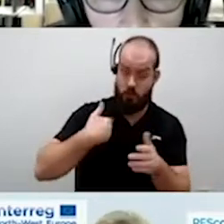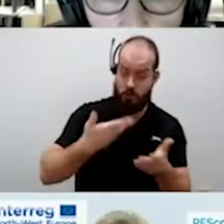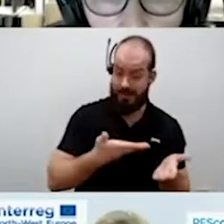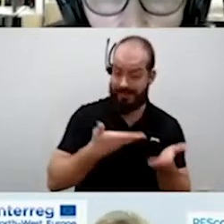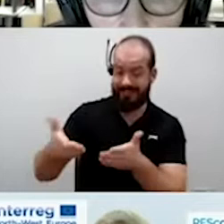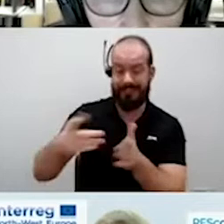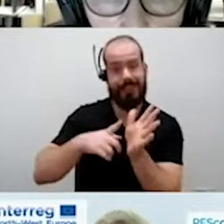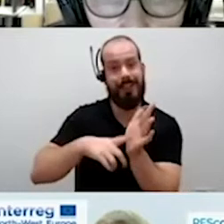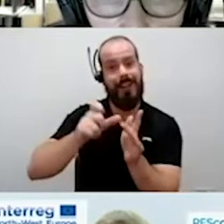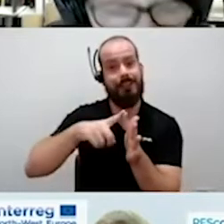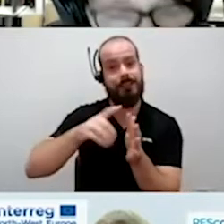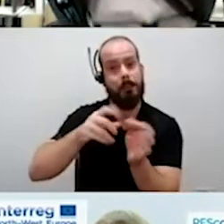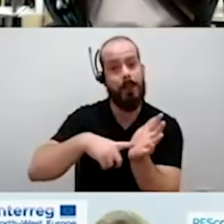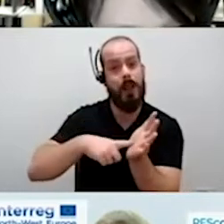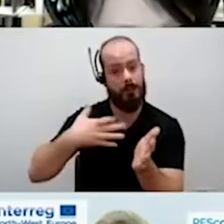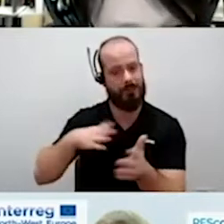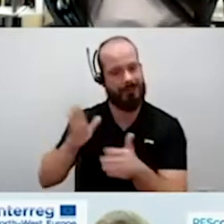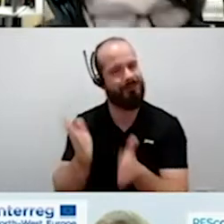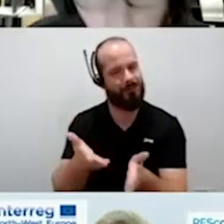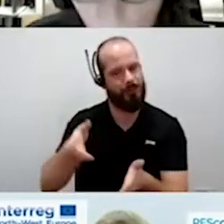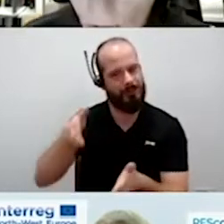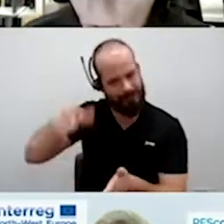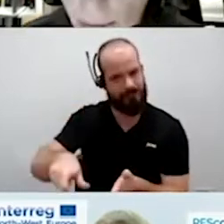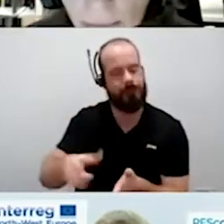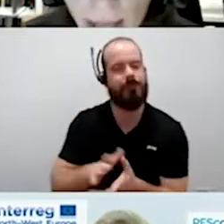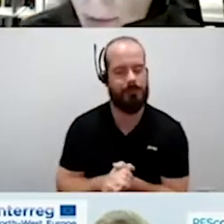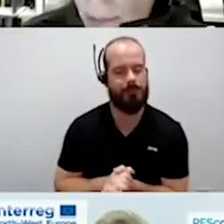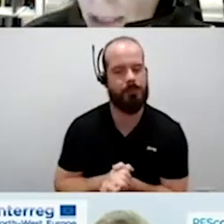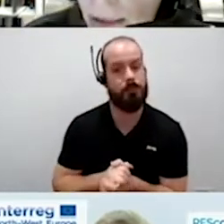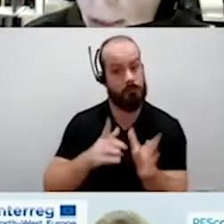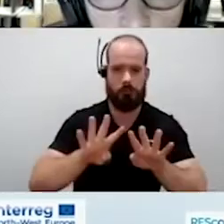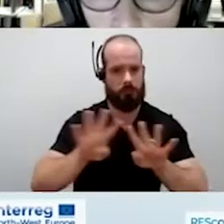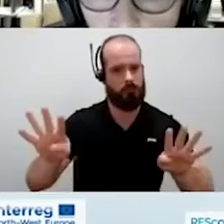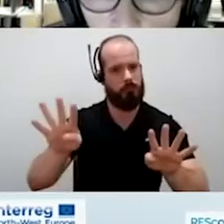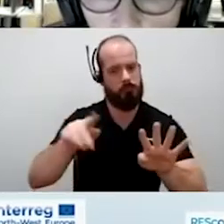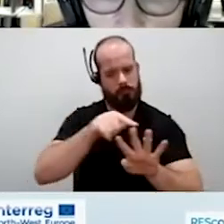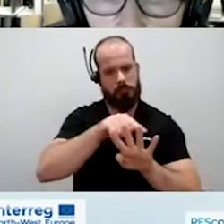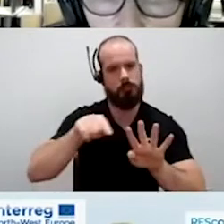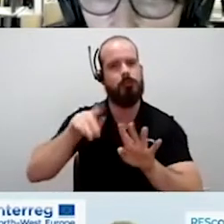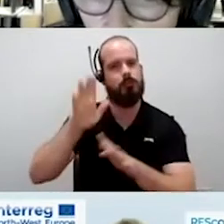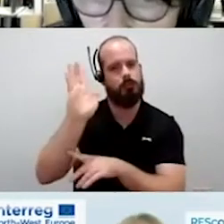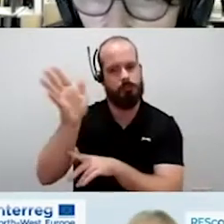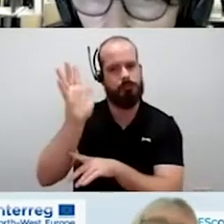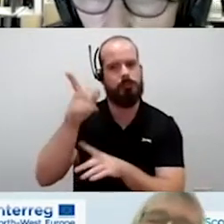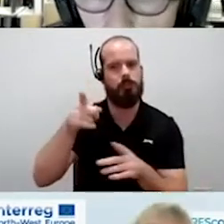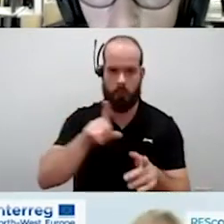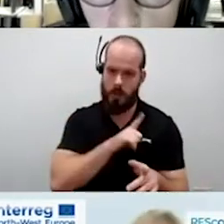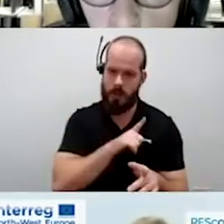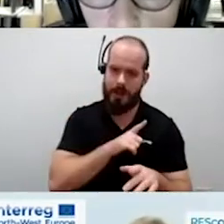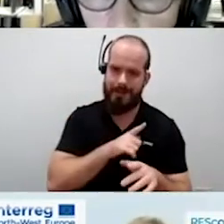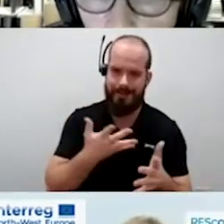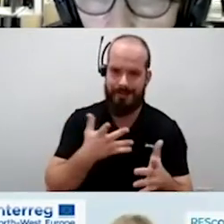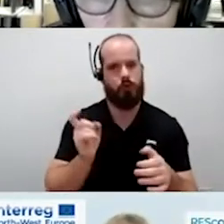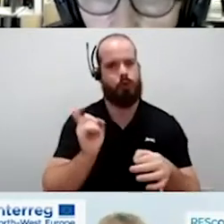I would like to introduce her. So Alice Bell is co-director at